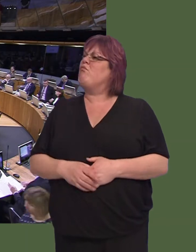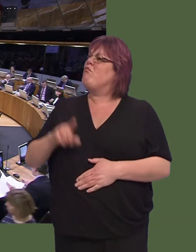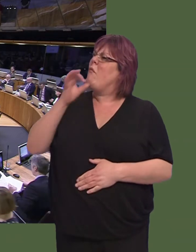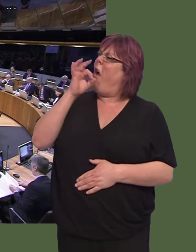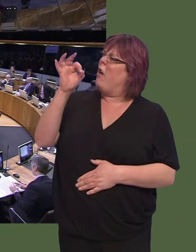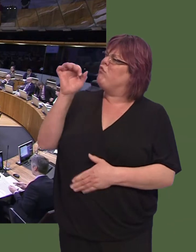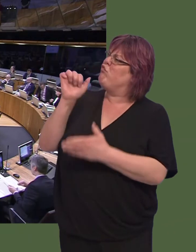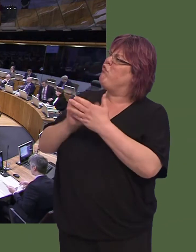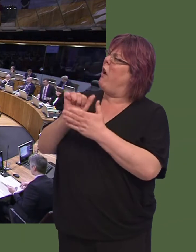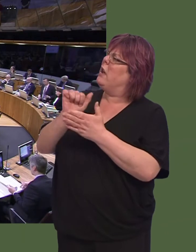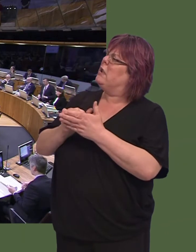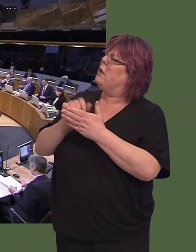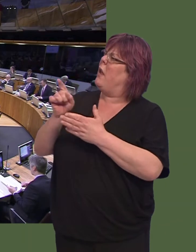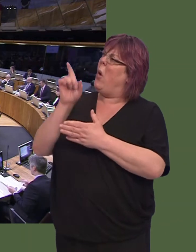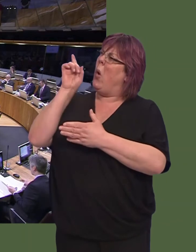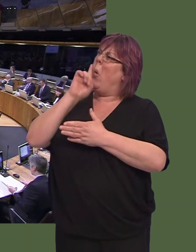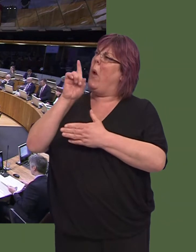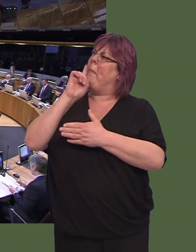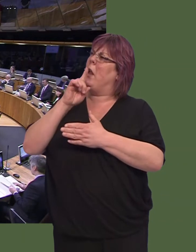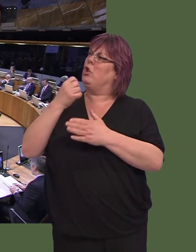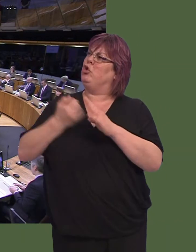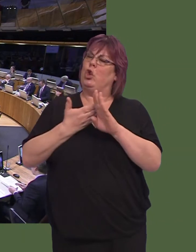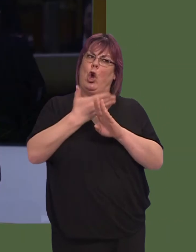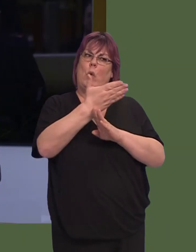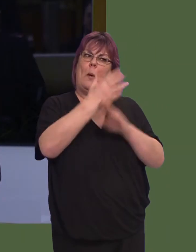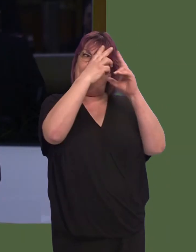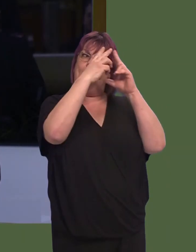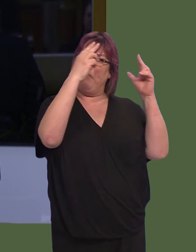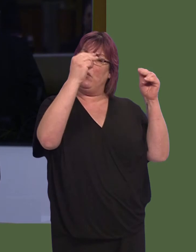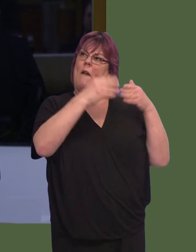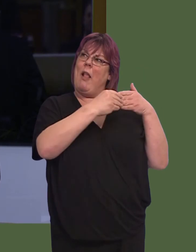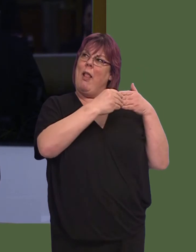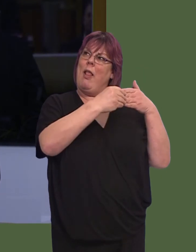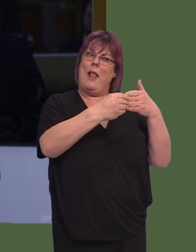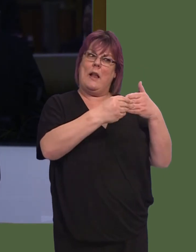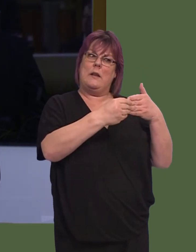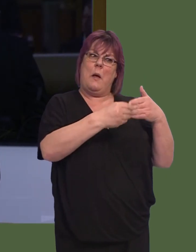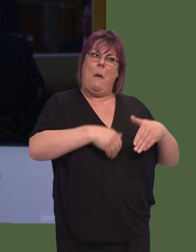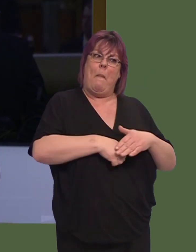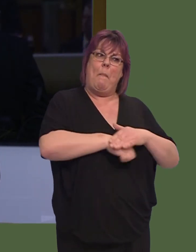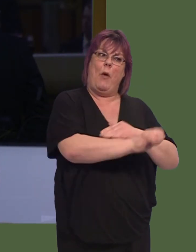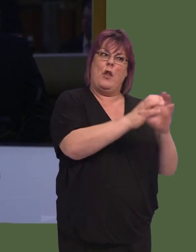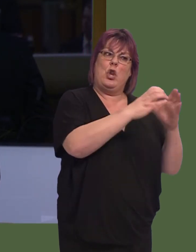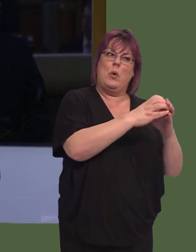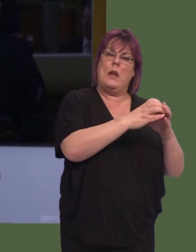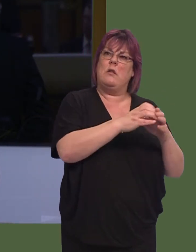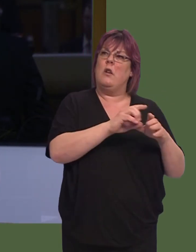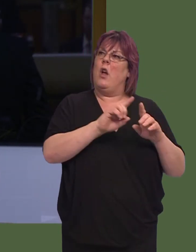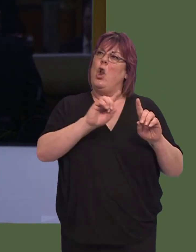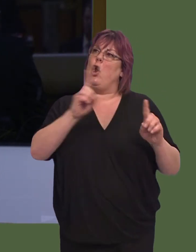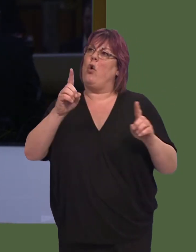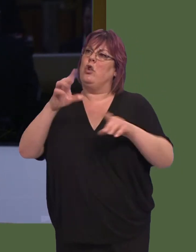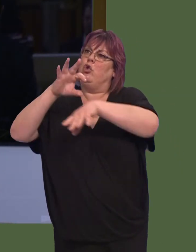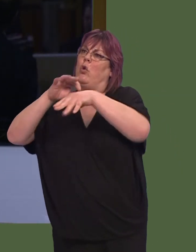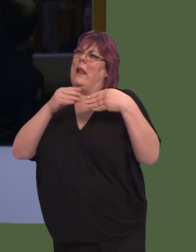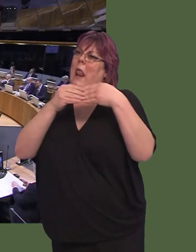so often to be guided to midwife-led birthing units as a default option rather than to